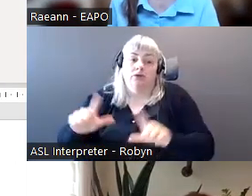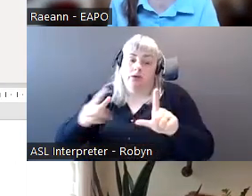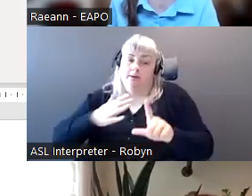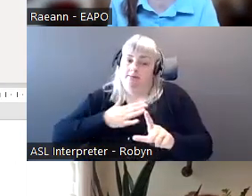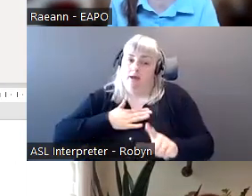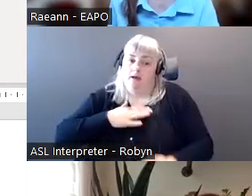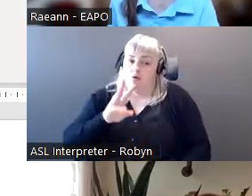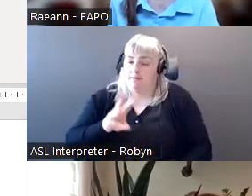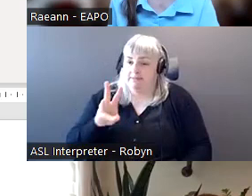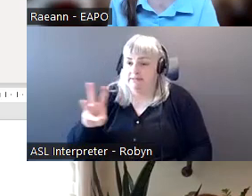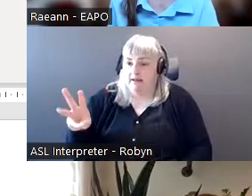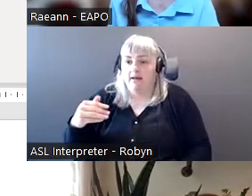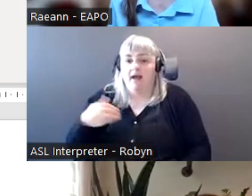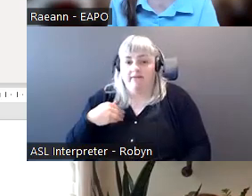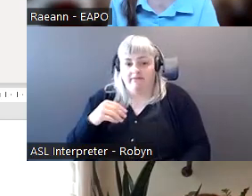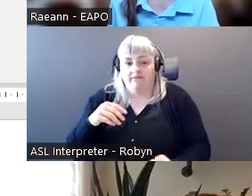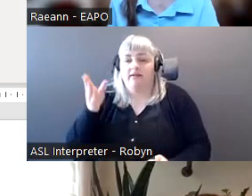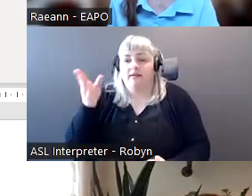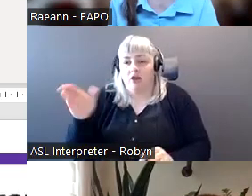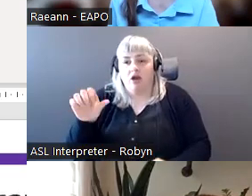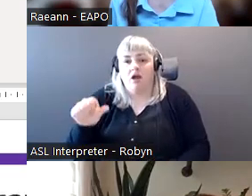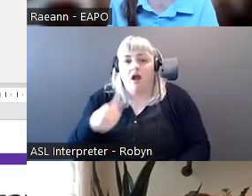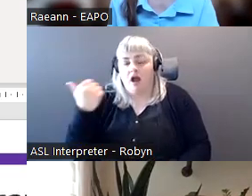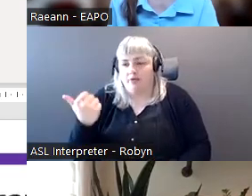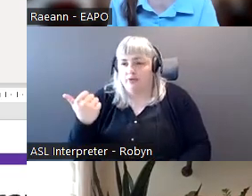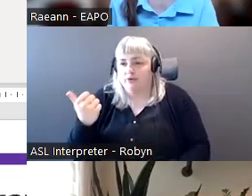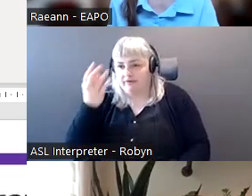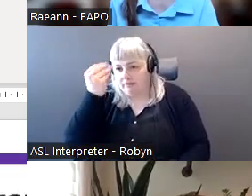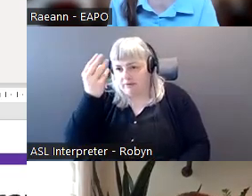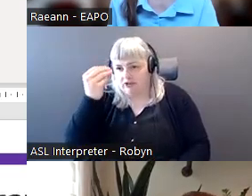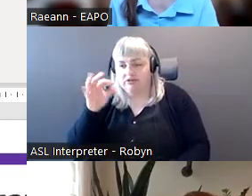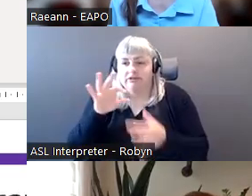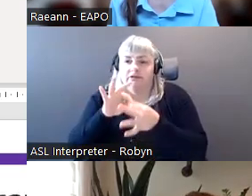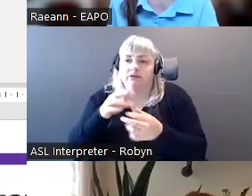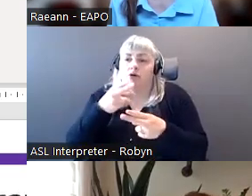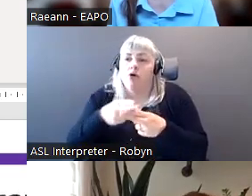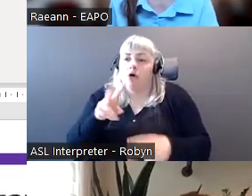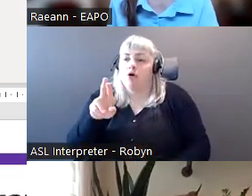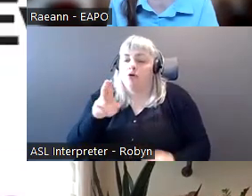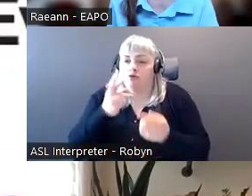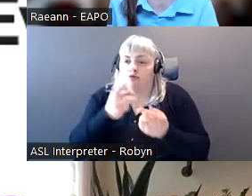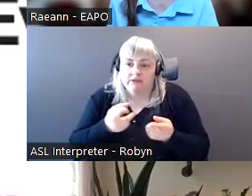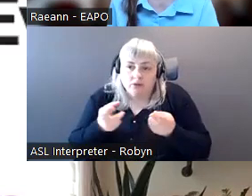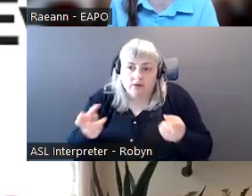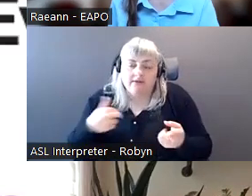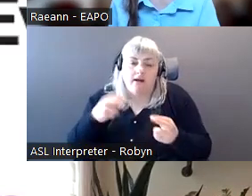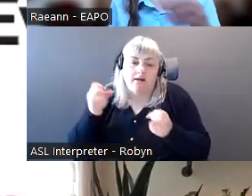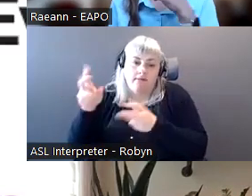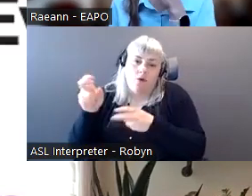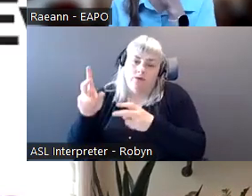website, I also have a tab that says resources, where I put a lot of resources